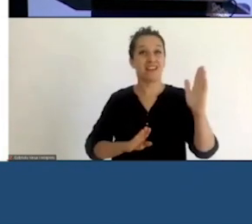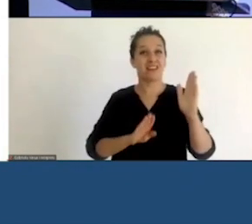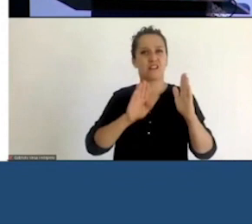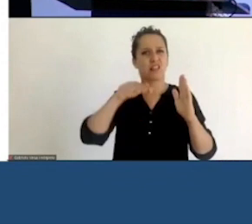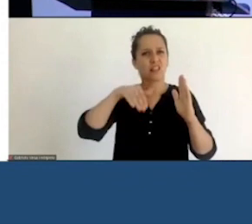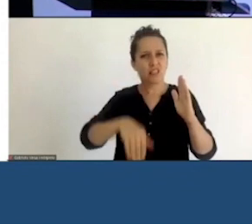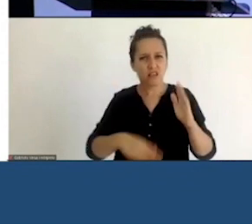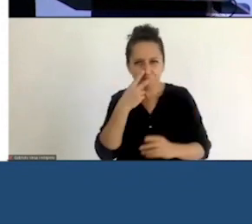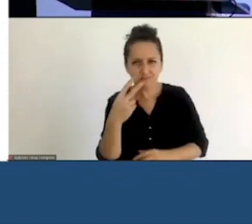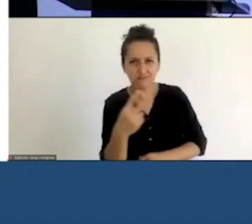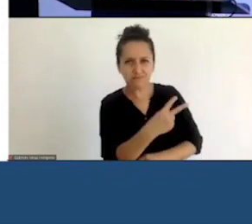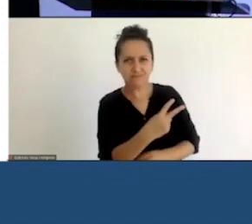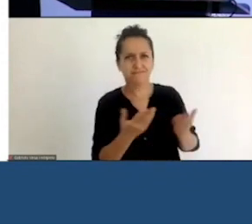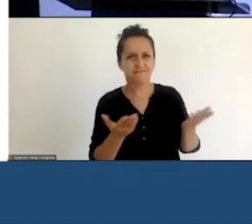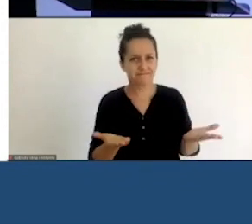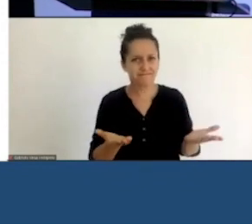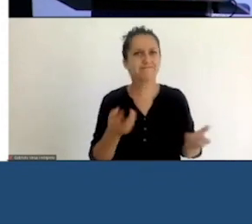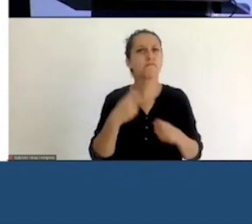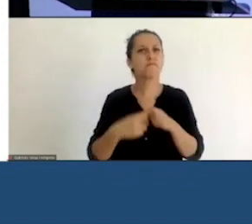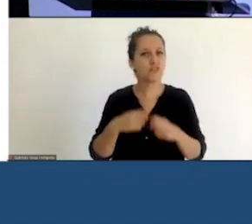labor market, but this is the problem. Here are the figures.